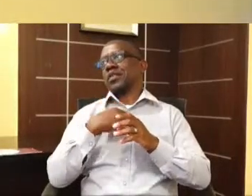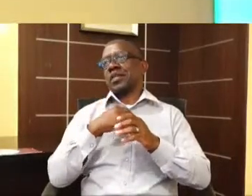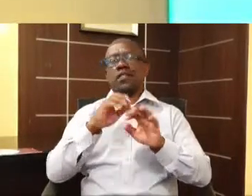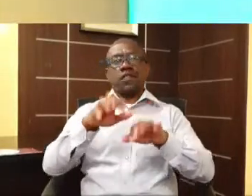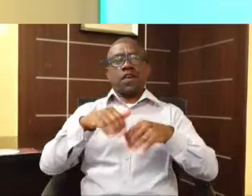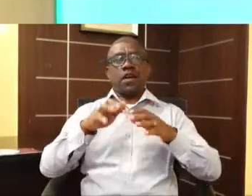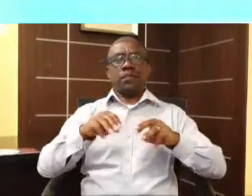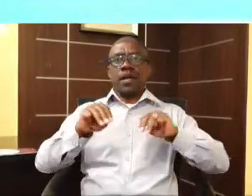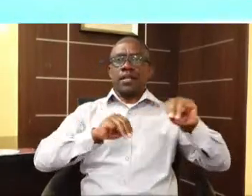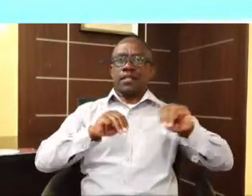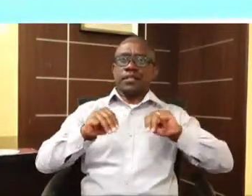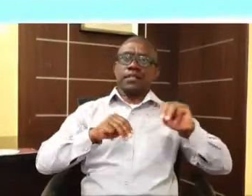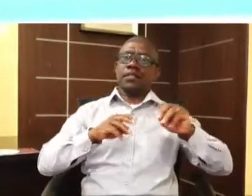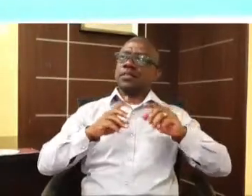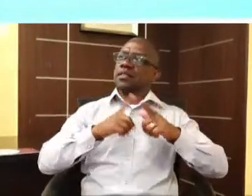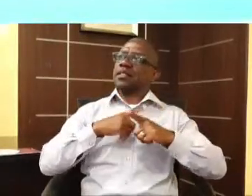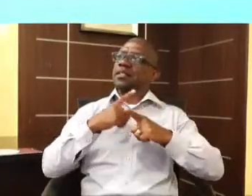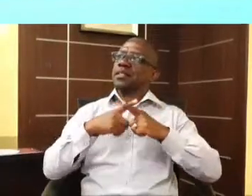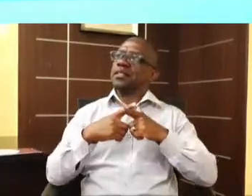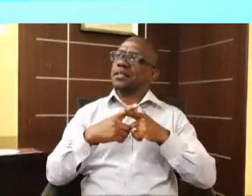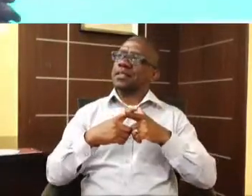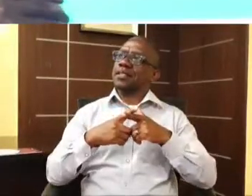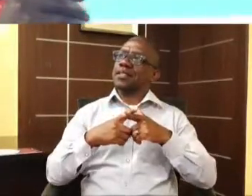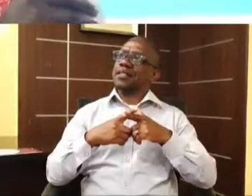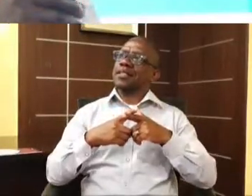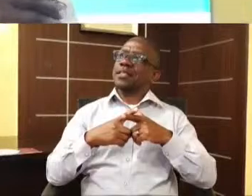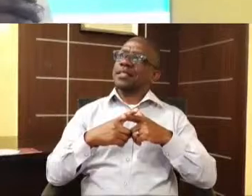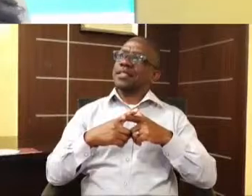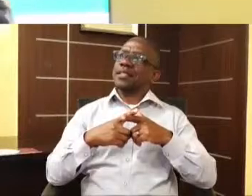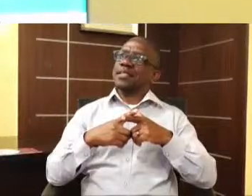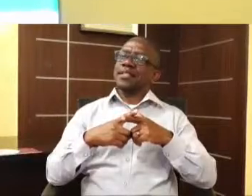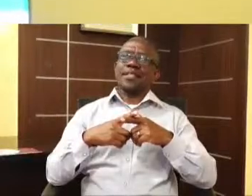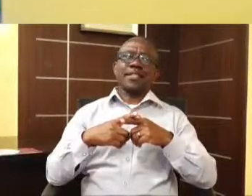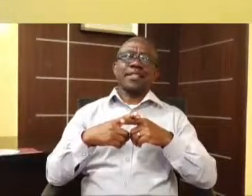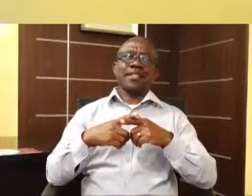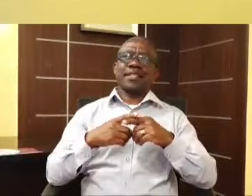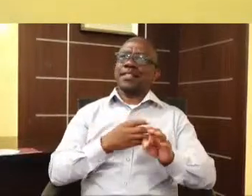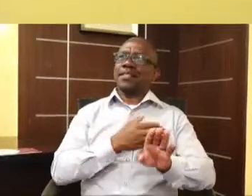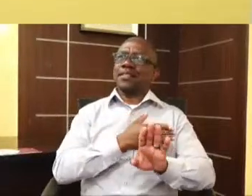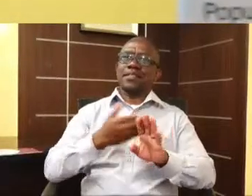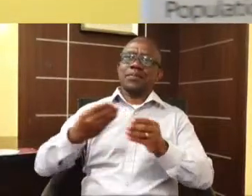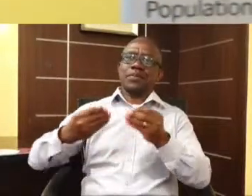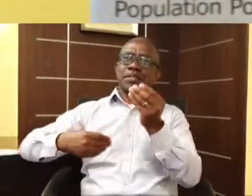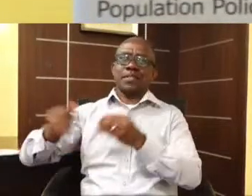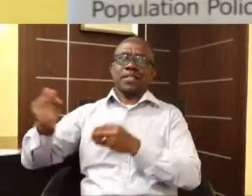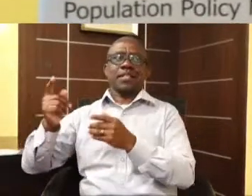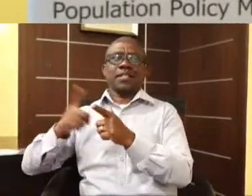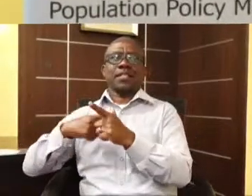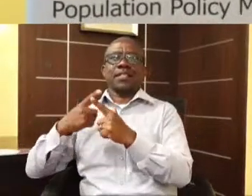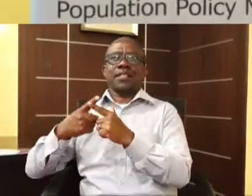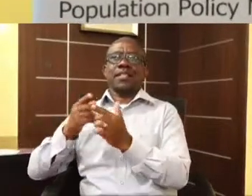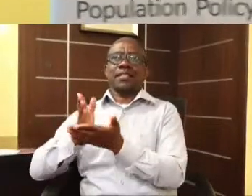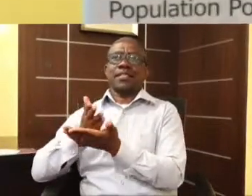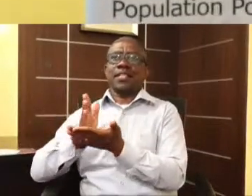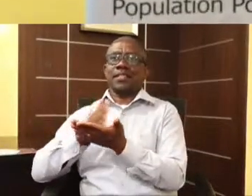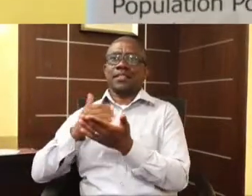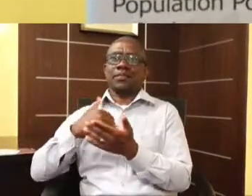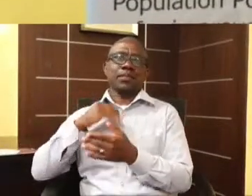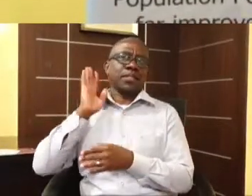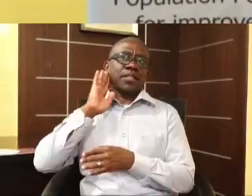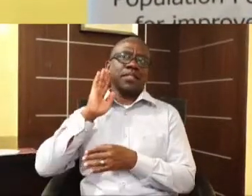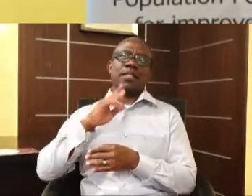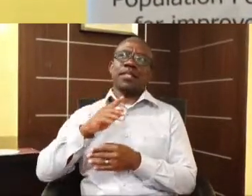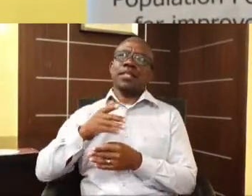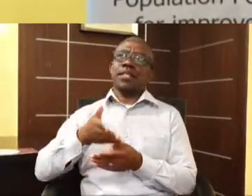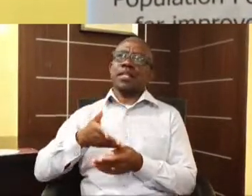manage it. I think I can also give you all the way. You sell, kama hii tea leaves. Nasikia nowadays tea